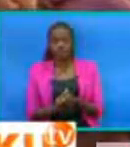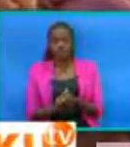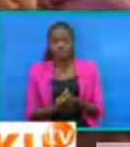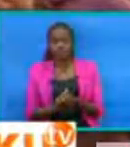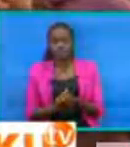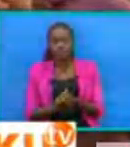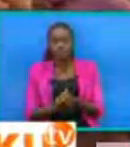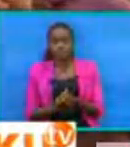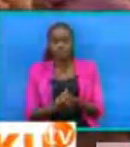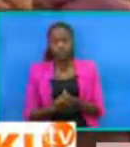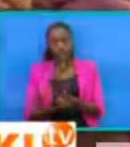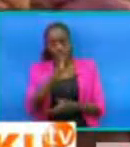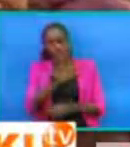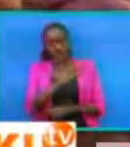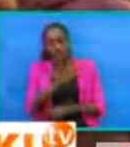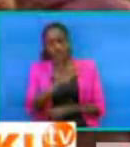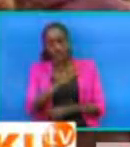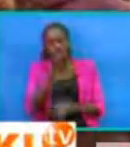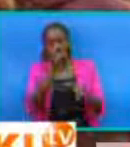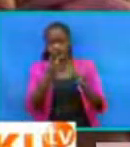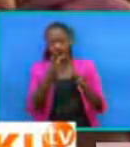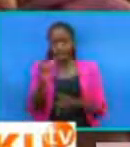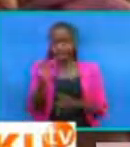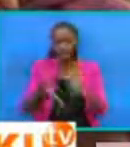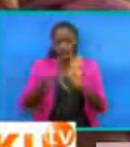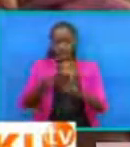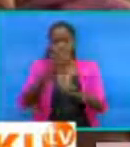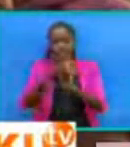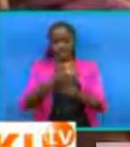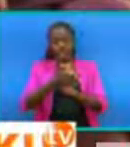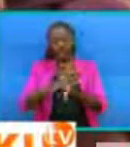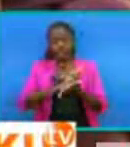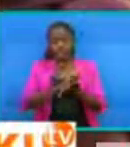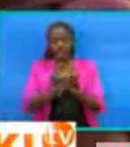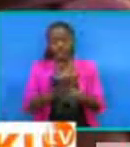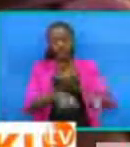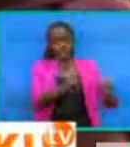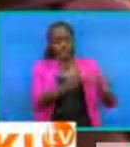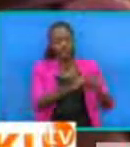or are there advantages if somebody would run barefoot?